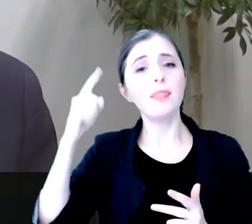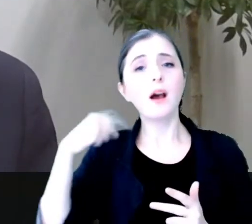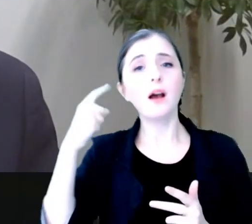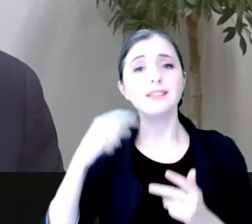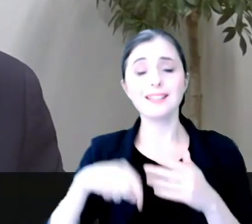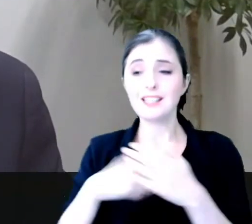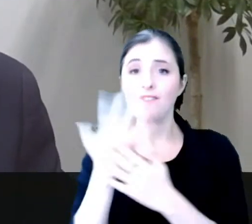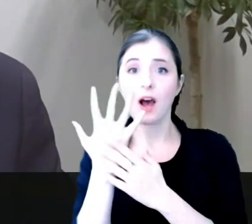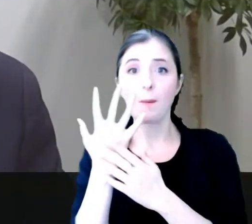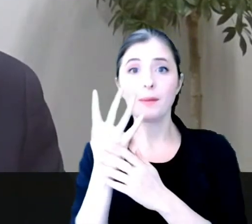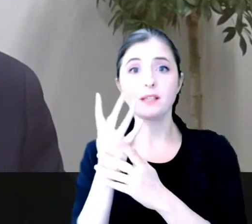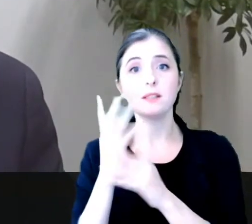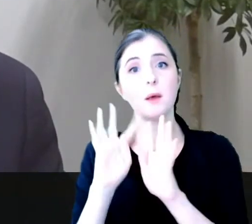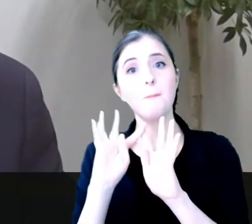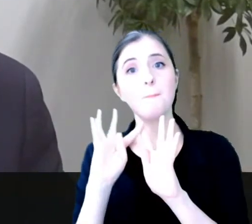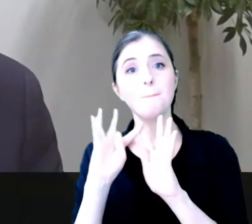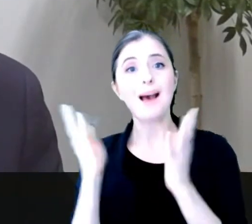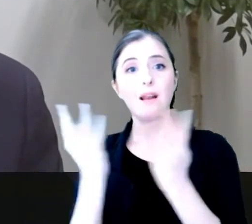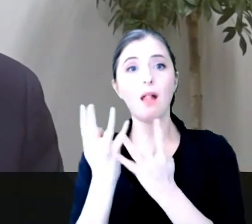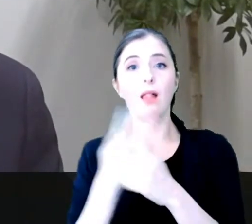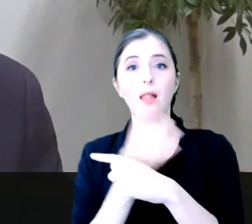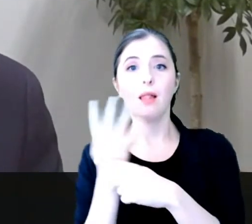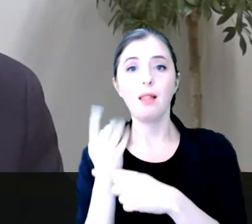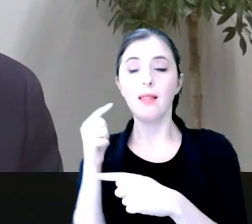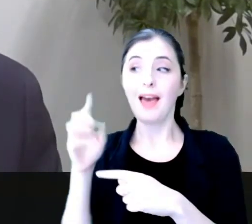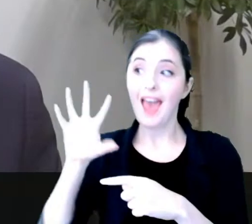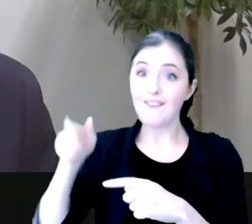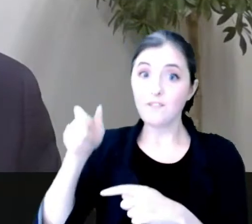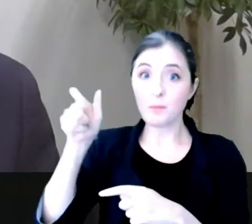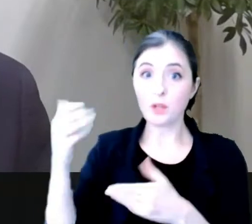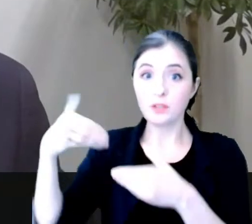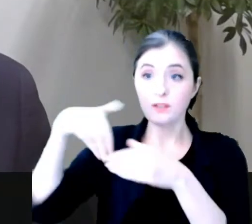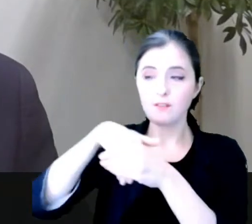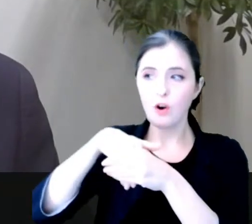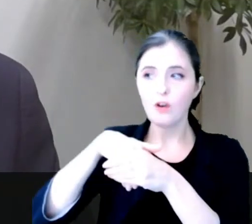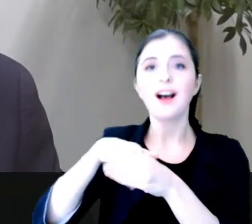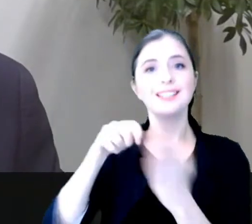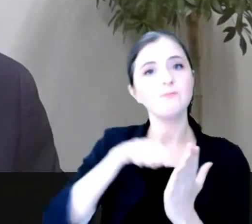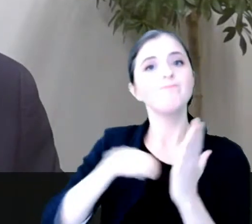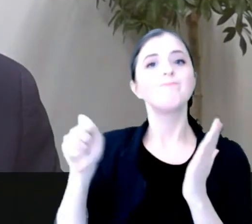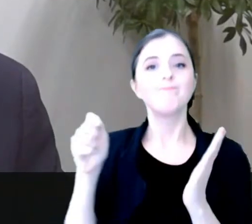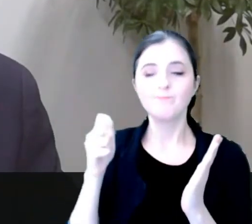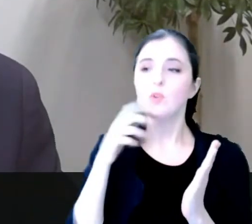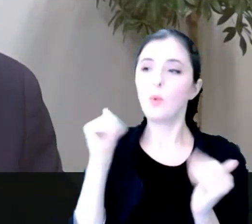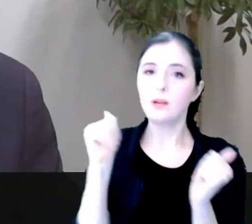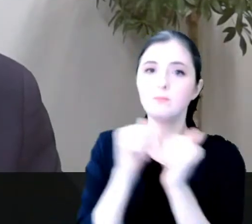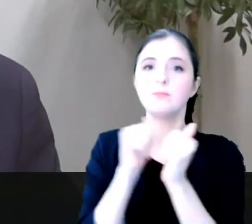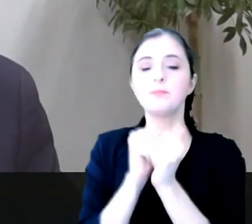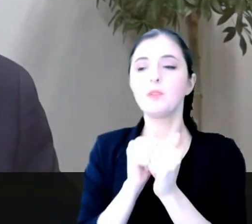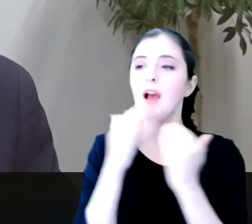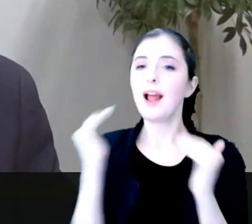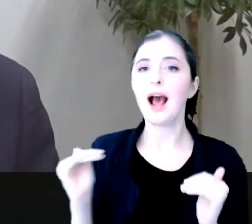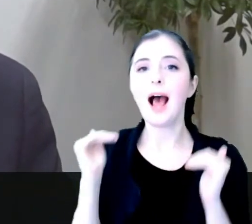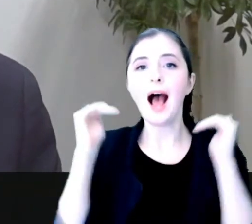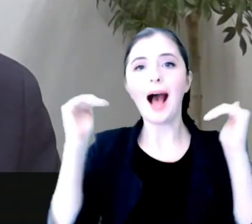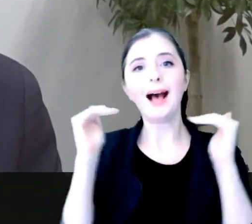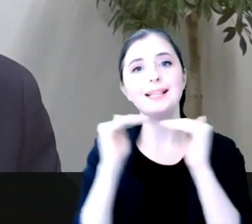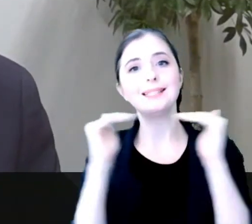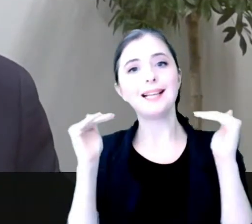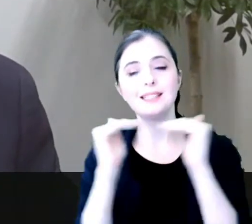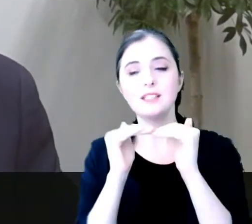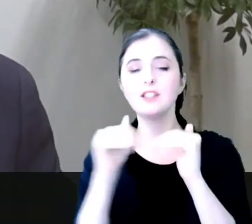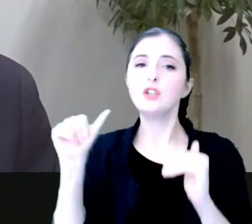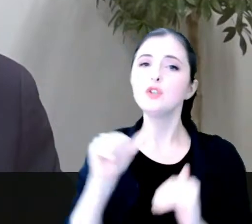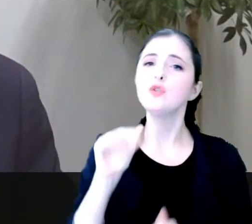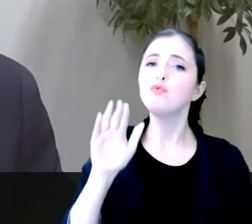everybody who is part of that's got to make sure they sign up to the very highest of standards going forward. But that will reassure you in relation to new